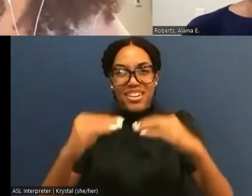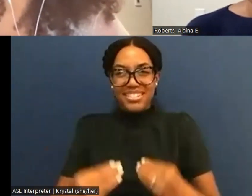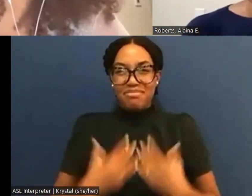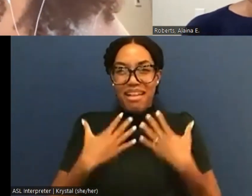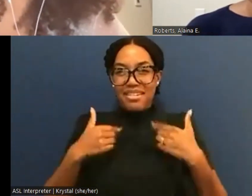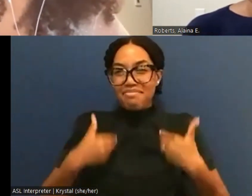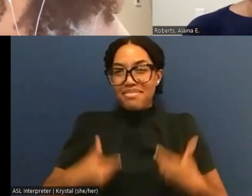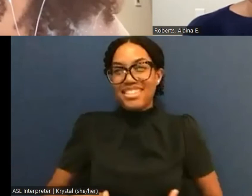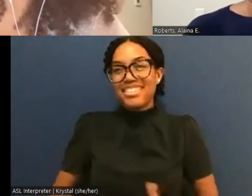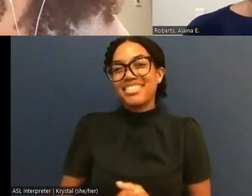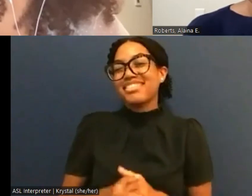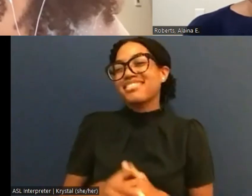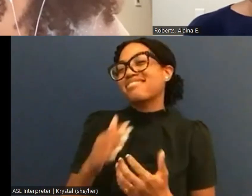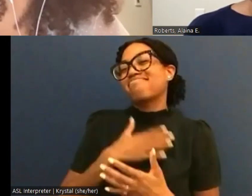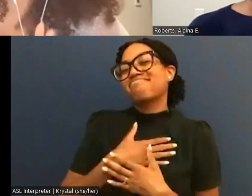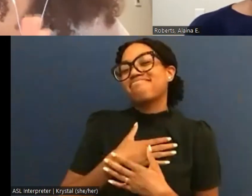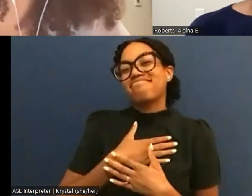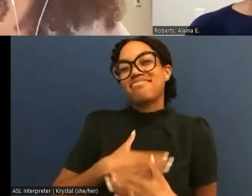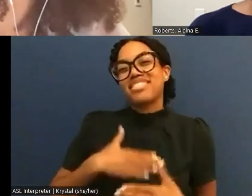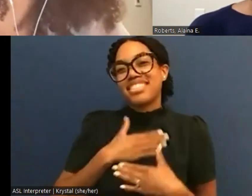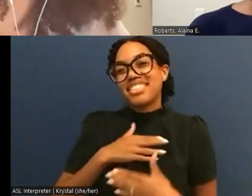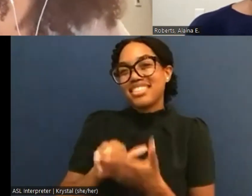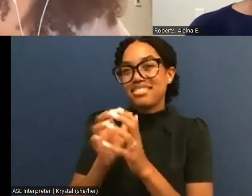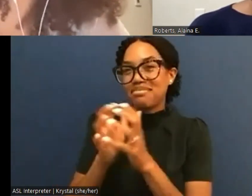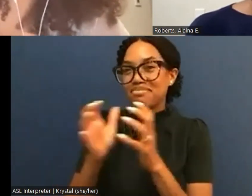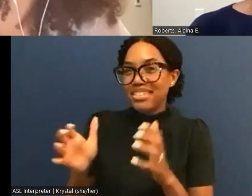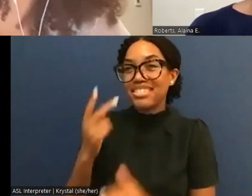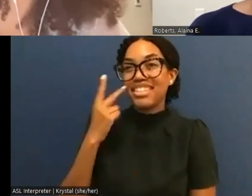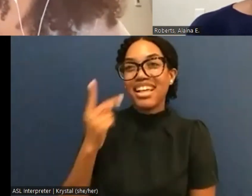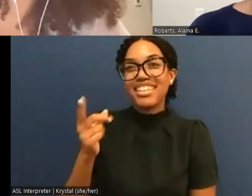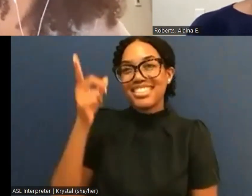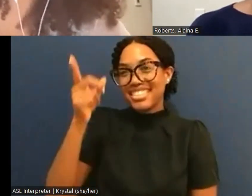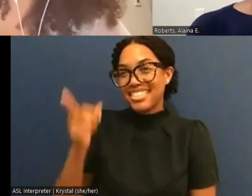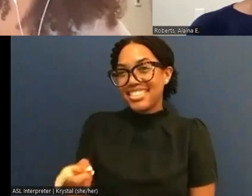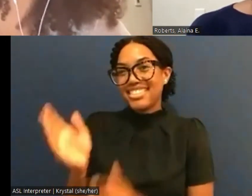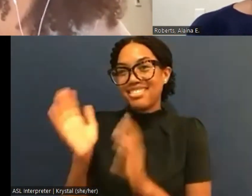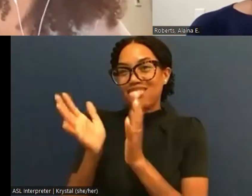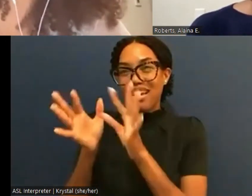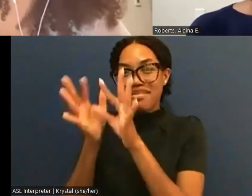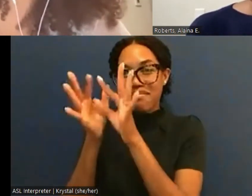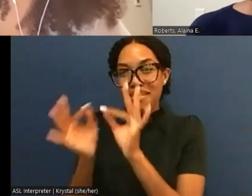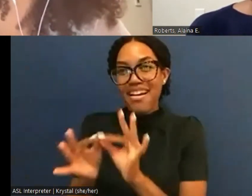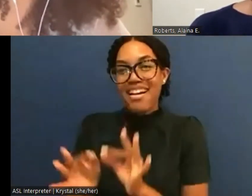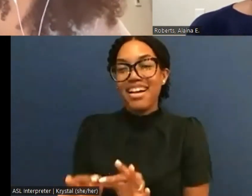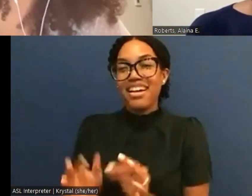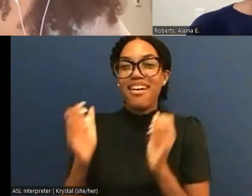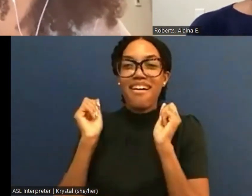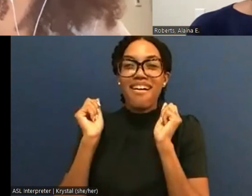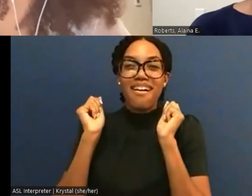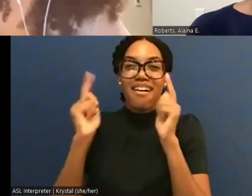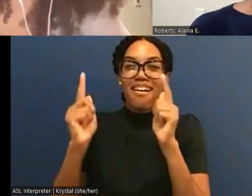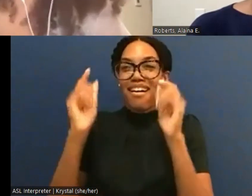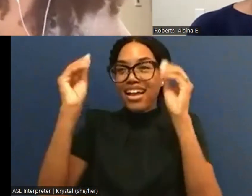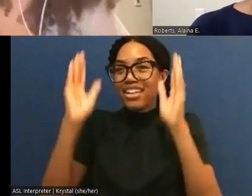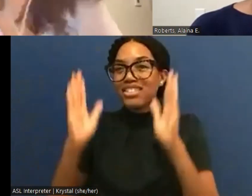Oh, that's so much appreciated too. And I see moving in the chat box, all of the